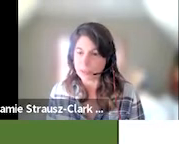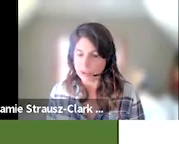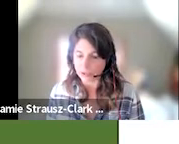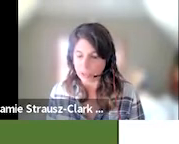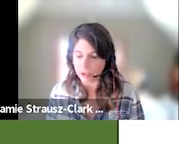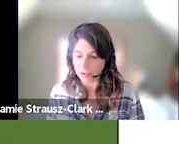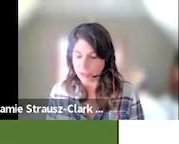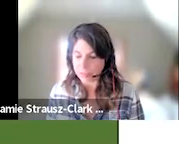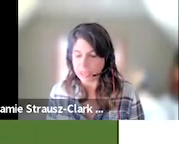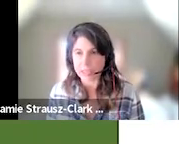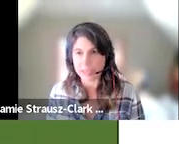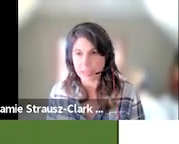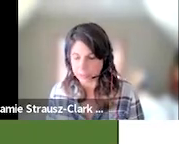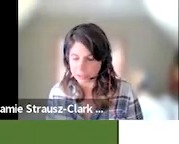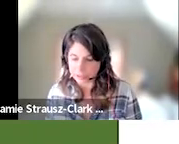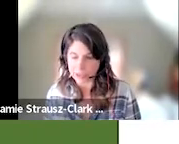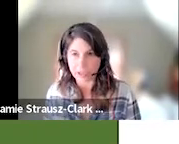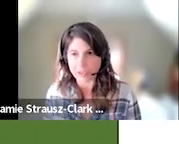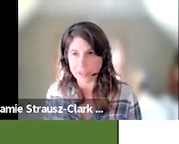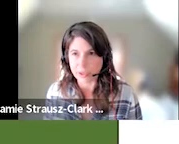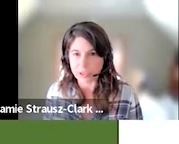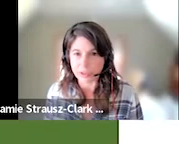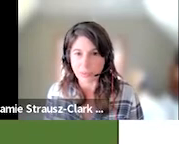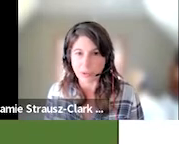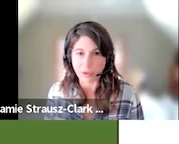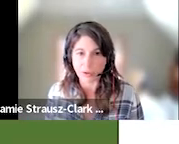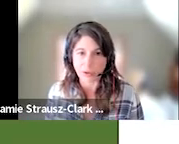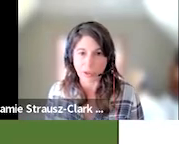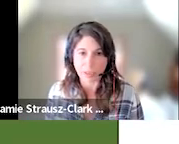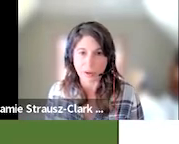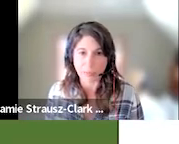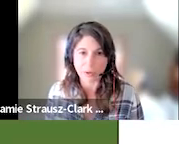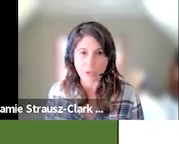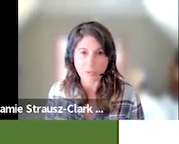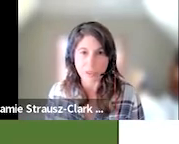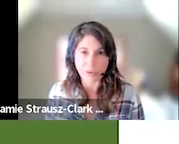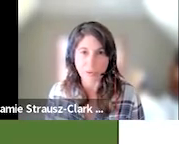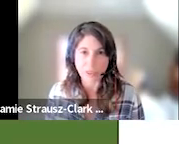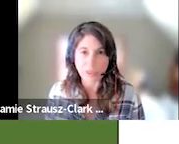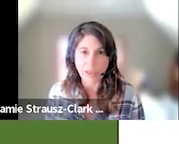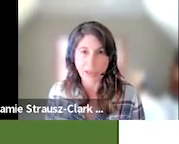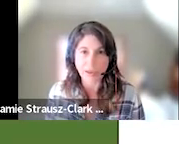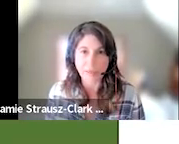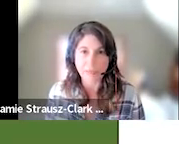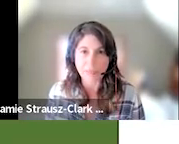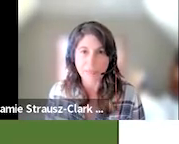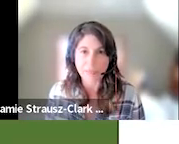populations in behavioral health, because I believe Seattle Counseling Center is no longer in operation. So